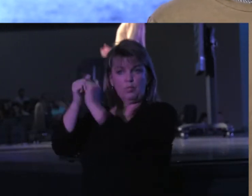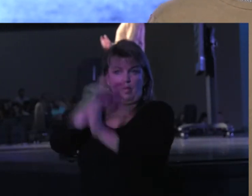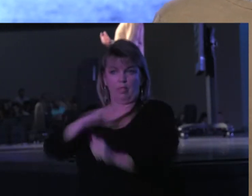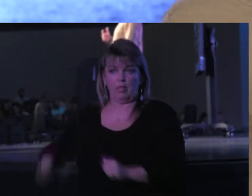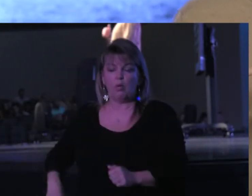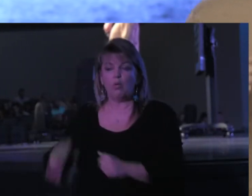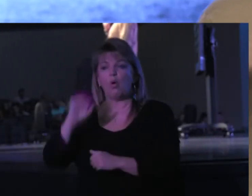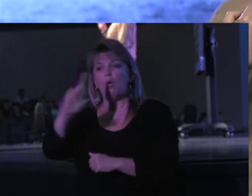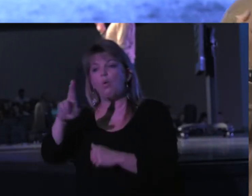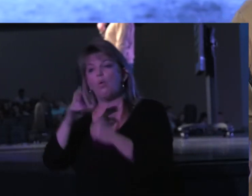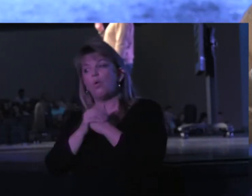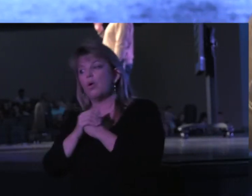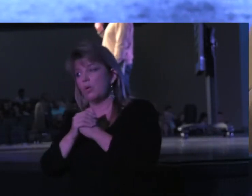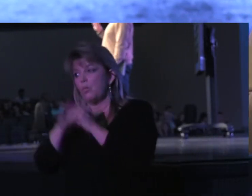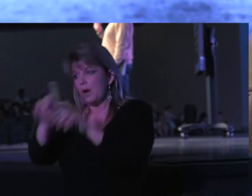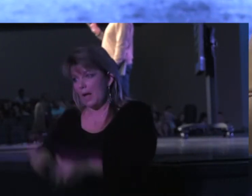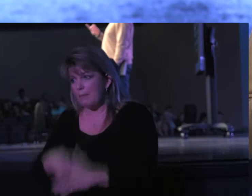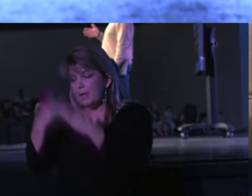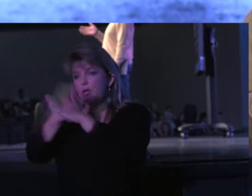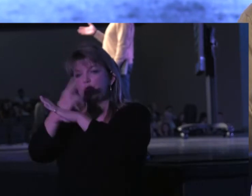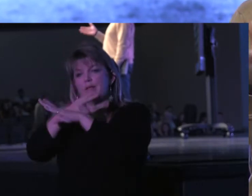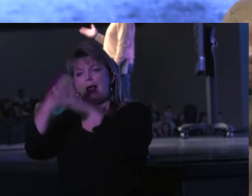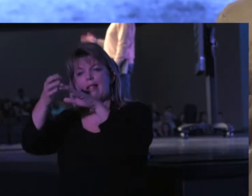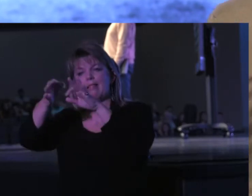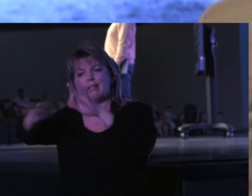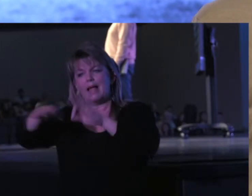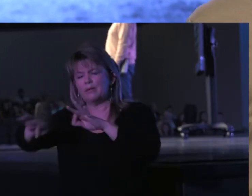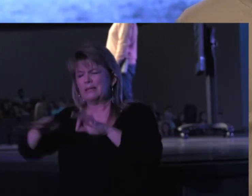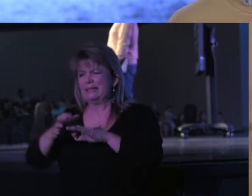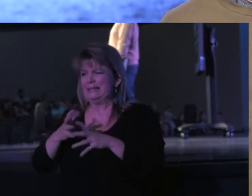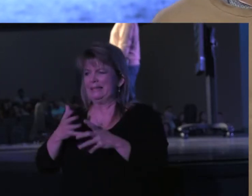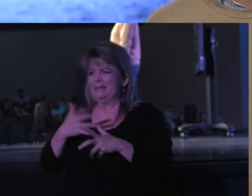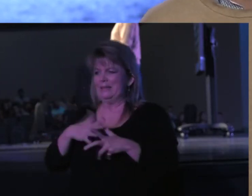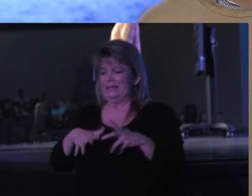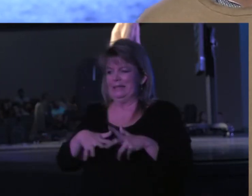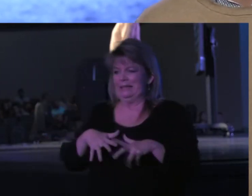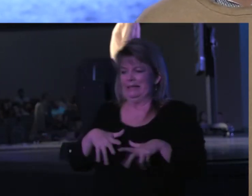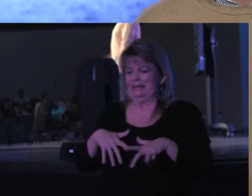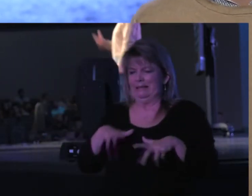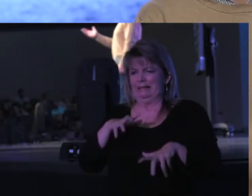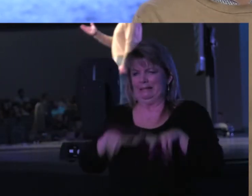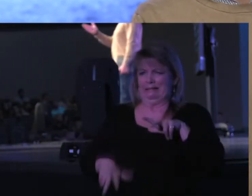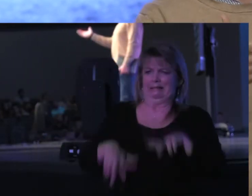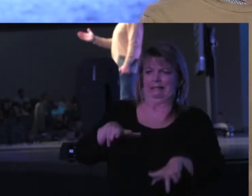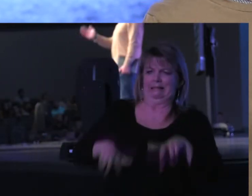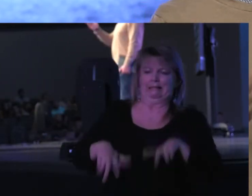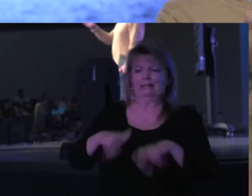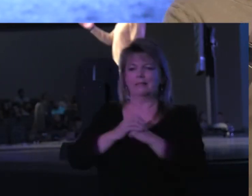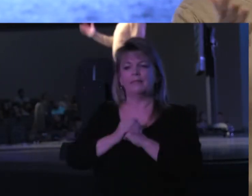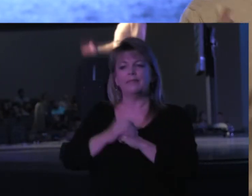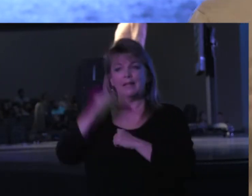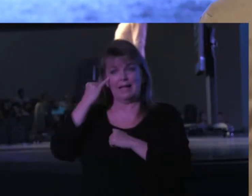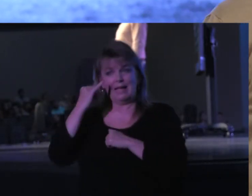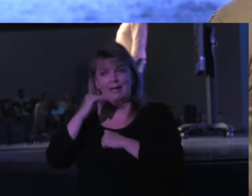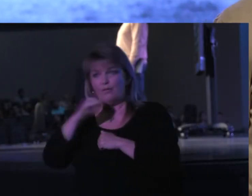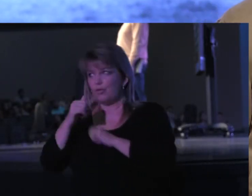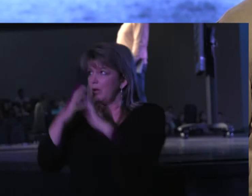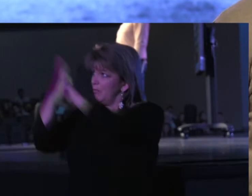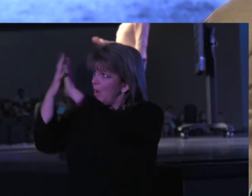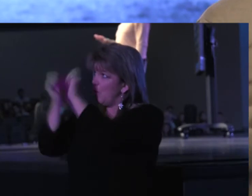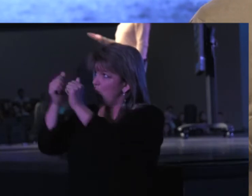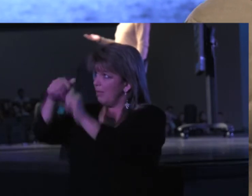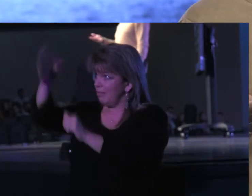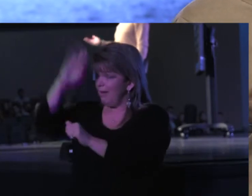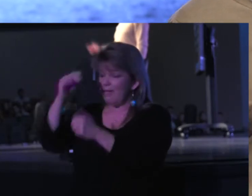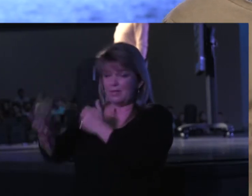the Lord. Or at least when I begin to use that language, it makes you uneasy. Can I just tell you that if you are not right with God this